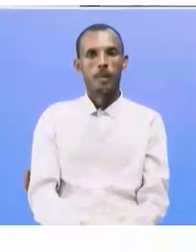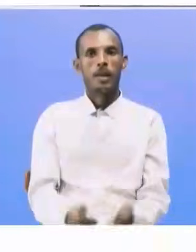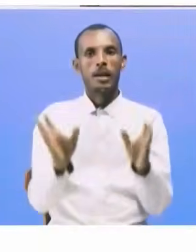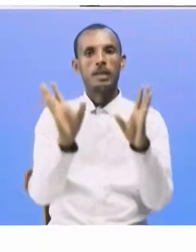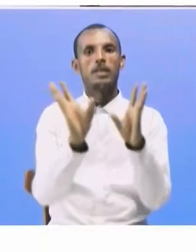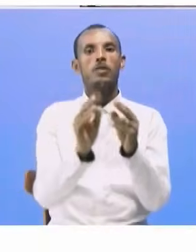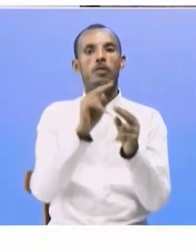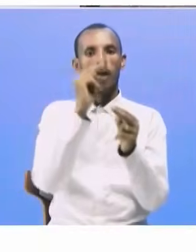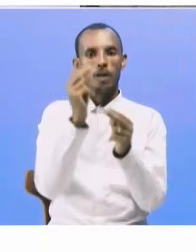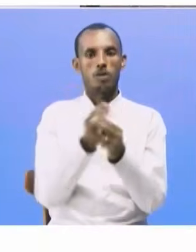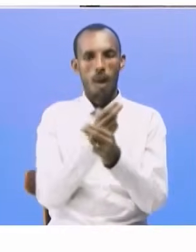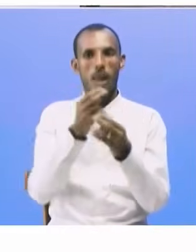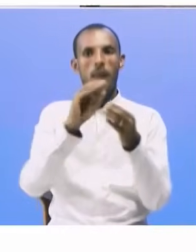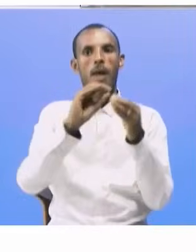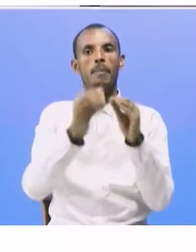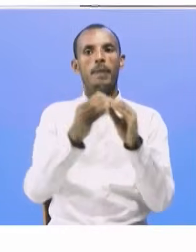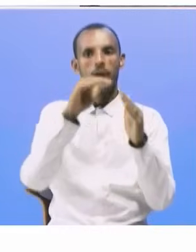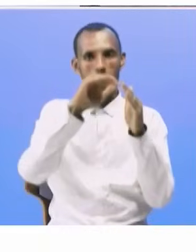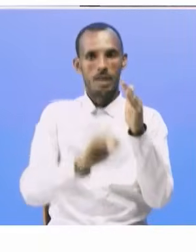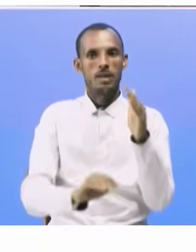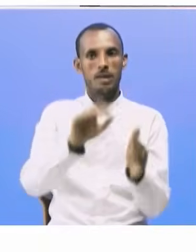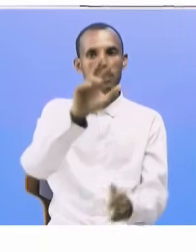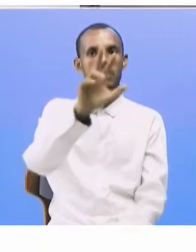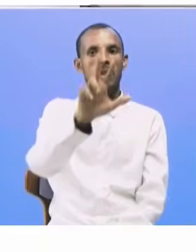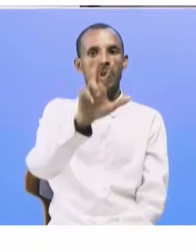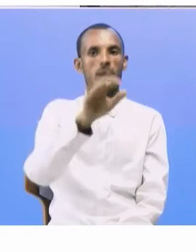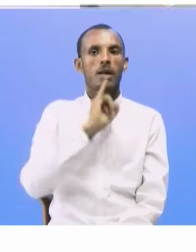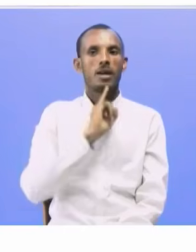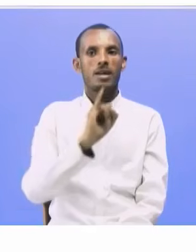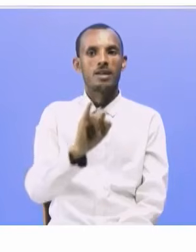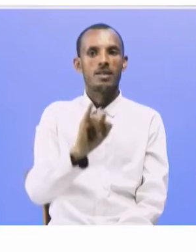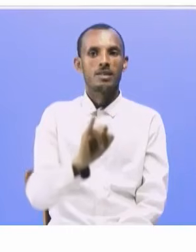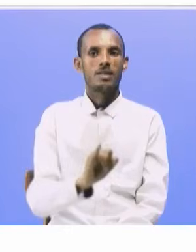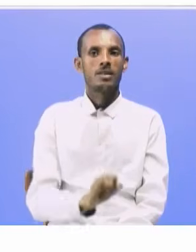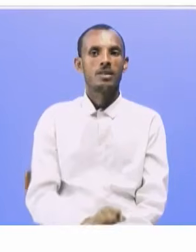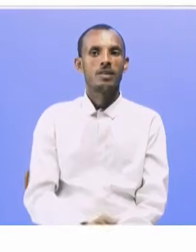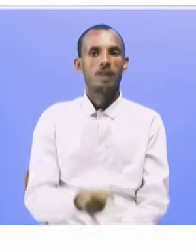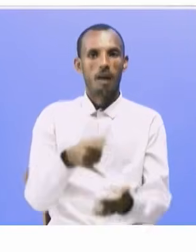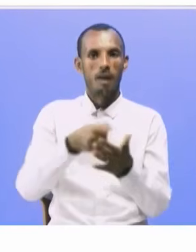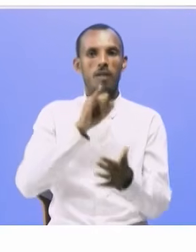set of natural number less than 3 is a